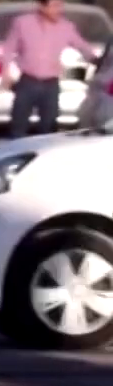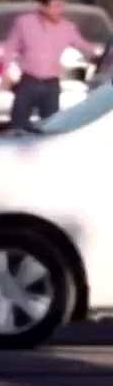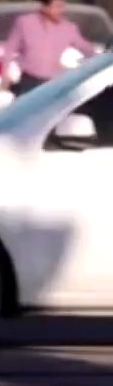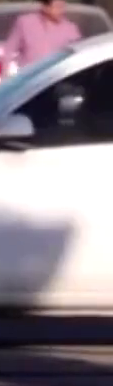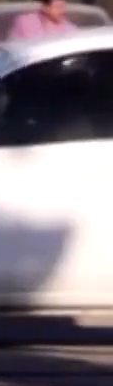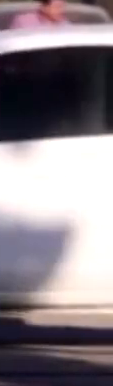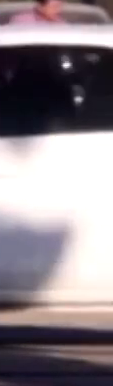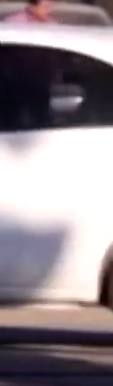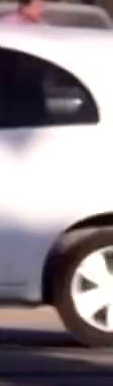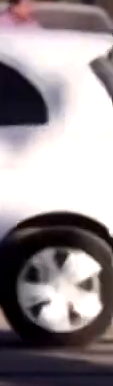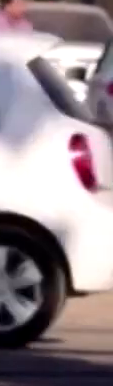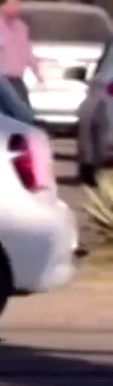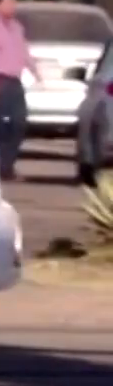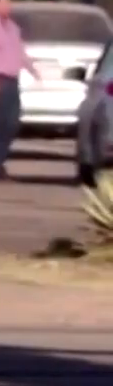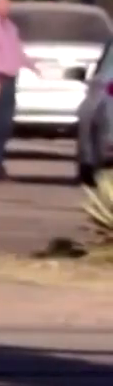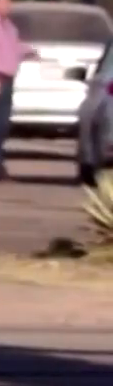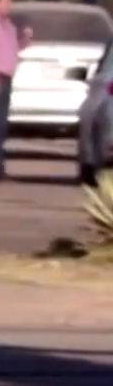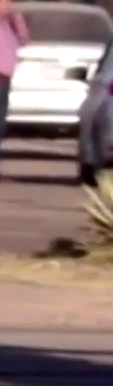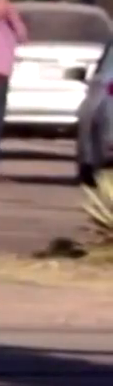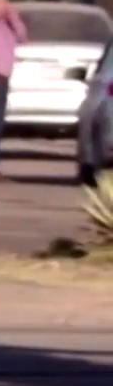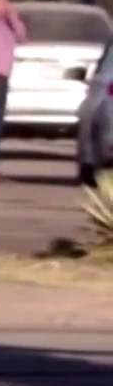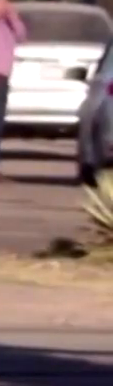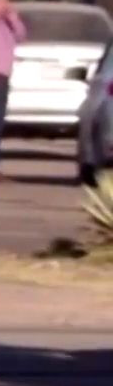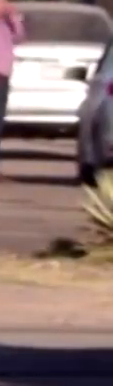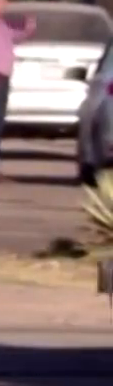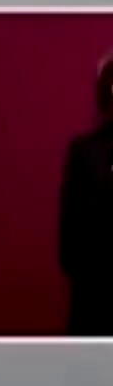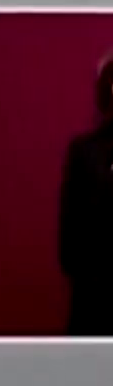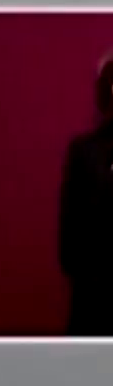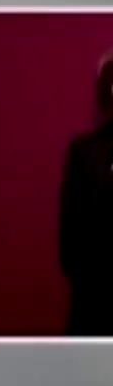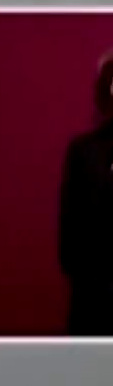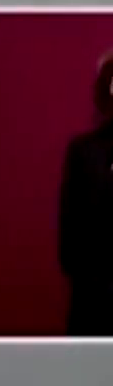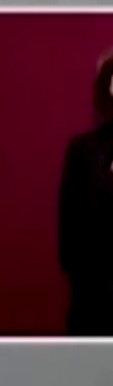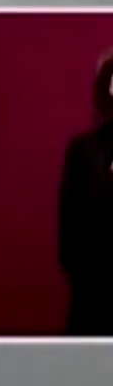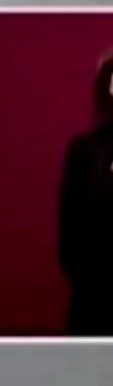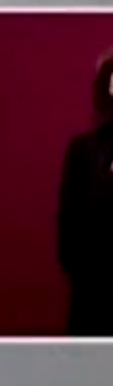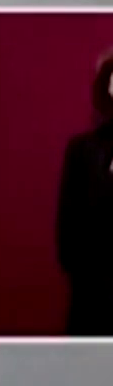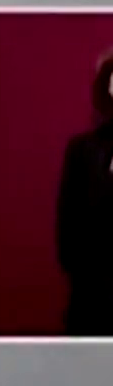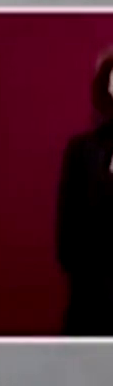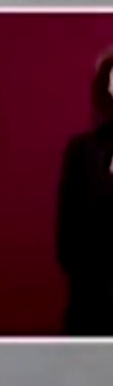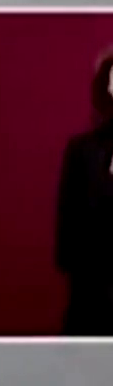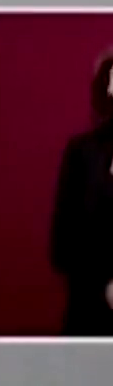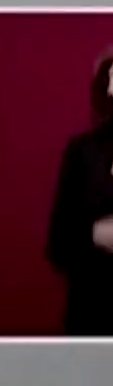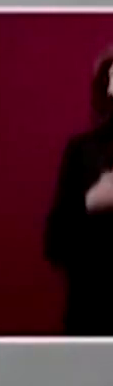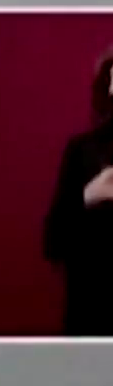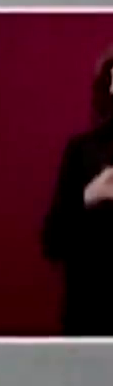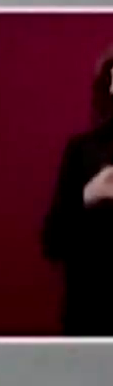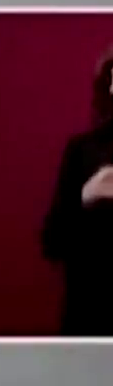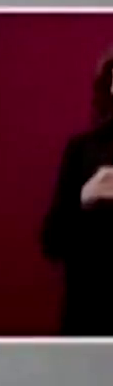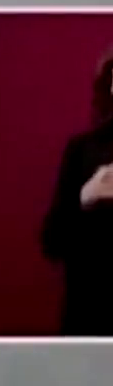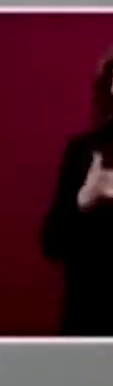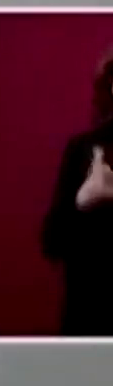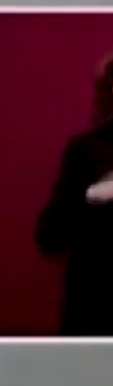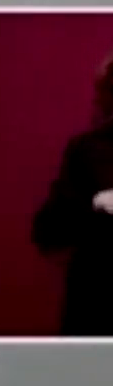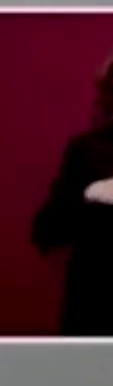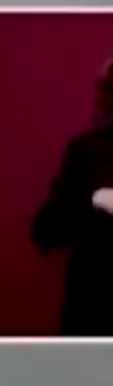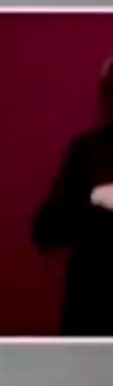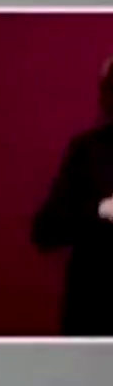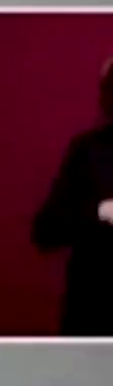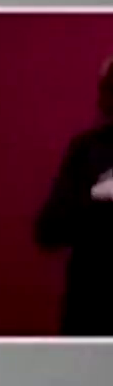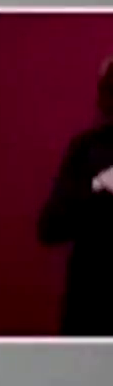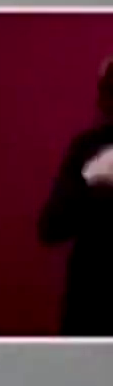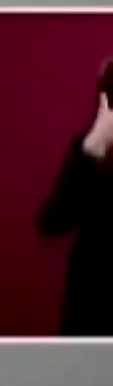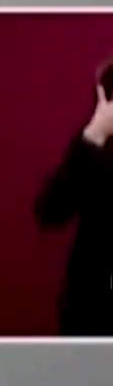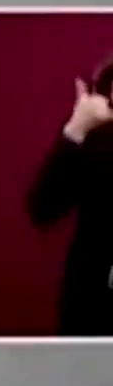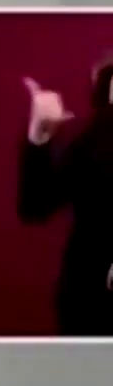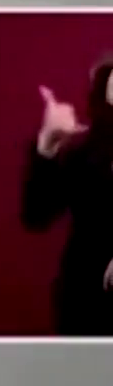10 military personnel were killed. Ovidio Guzman emerged as a leader in the Sinaloa cartel, one of the